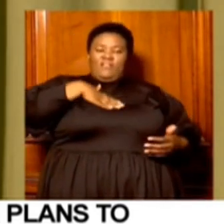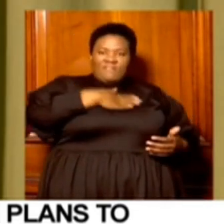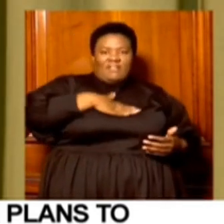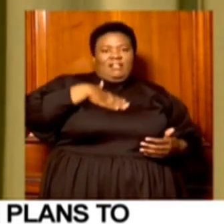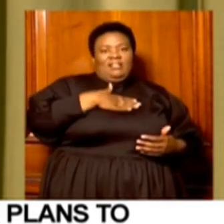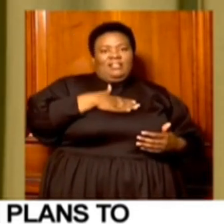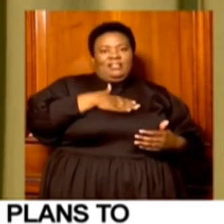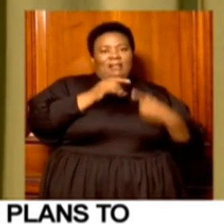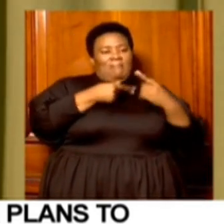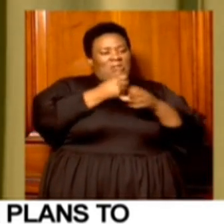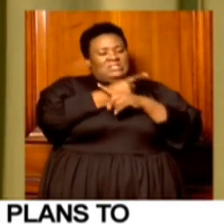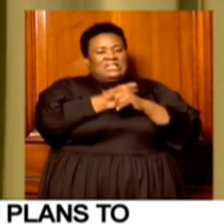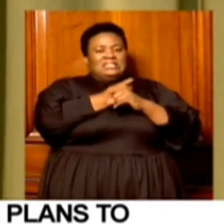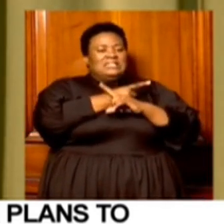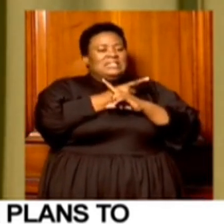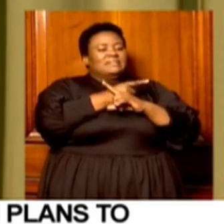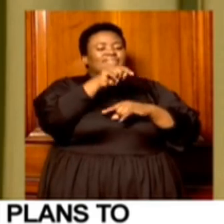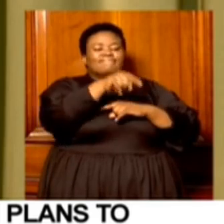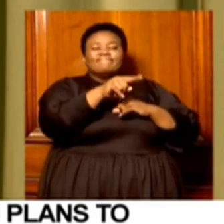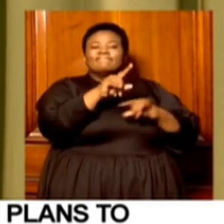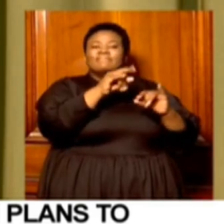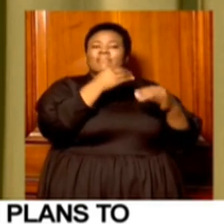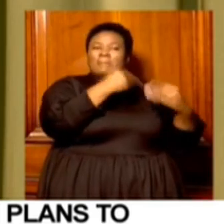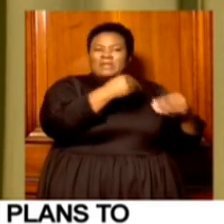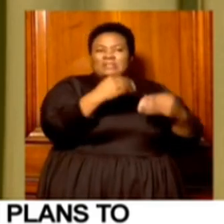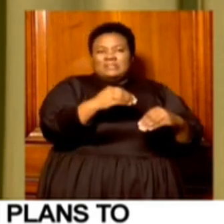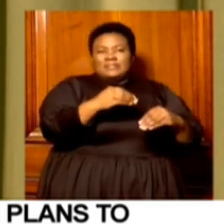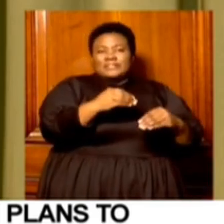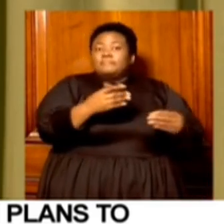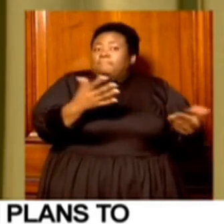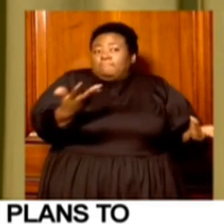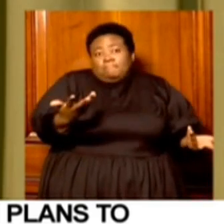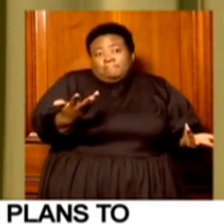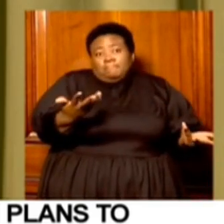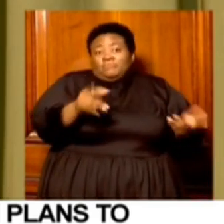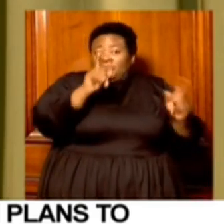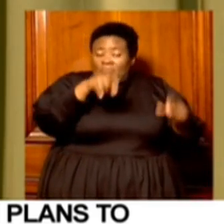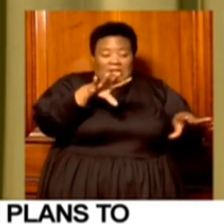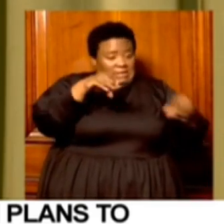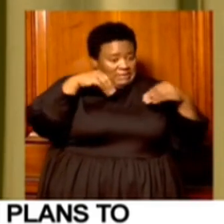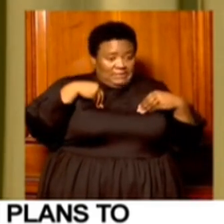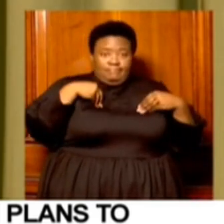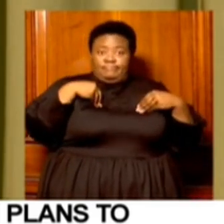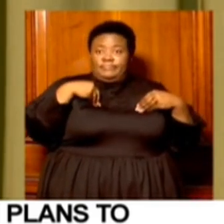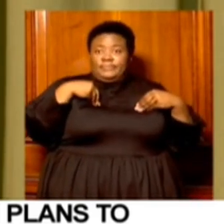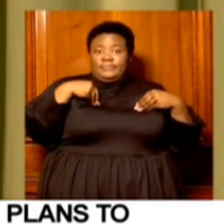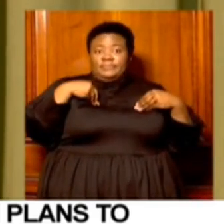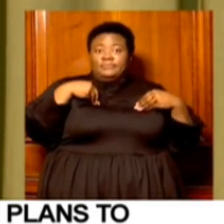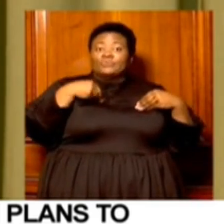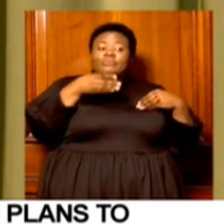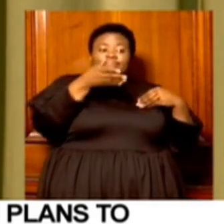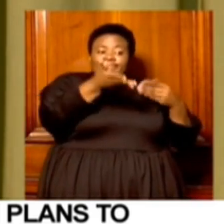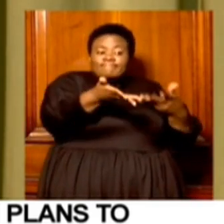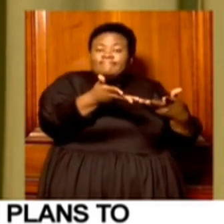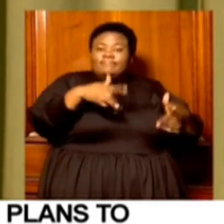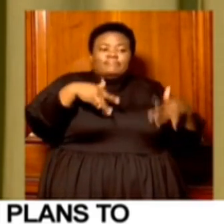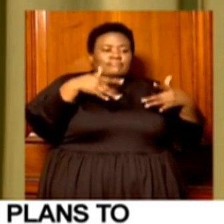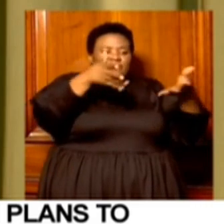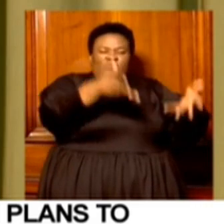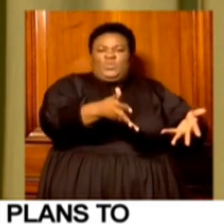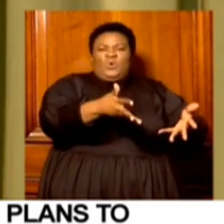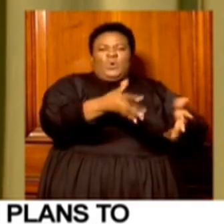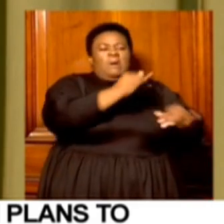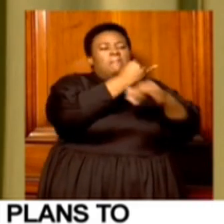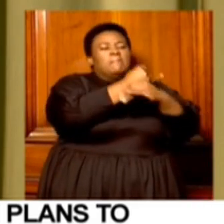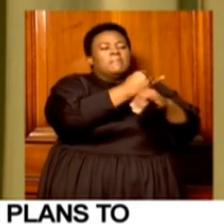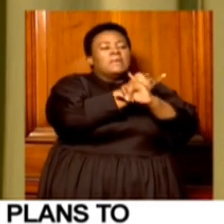reality. Unfortunately, that reality is visiting us when we are dealing with these issues. We are dealing with